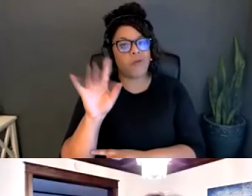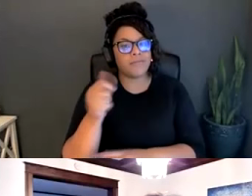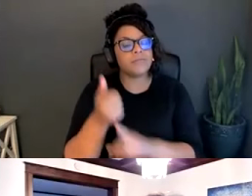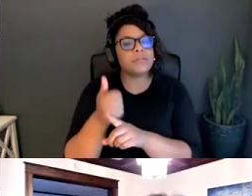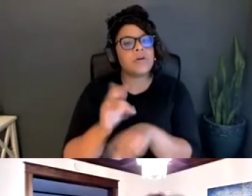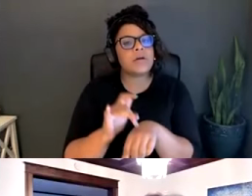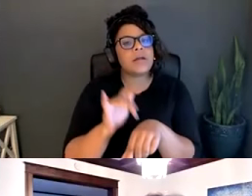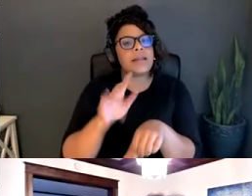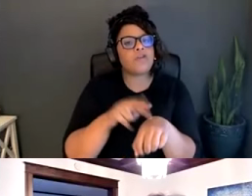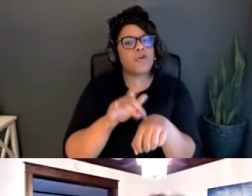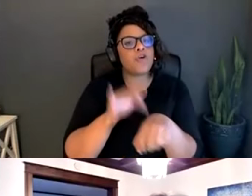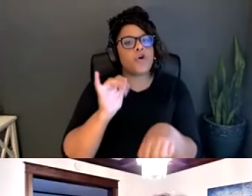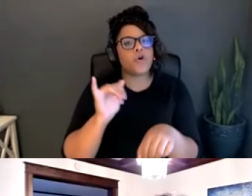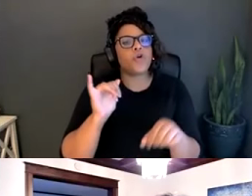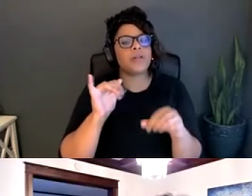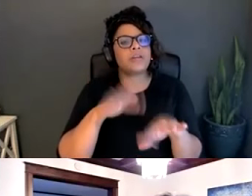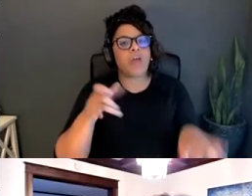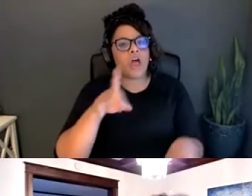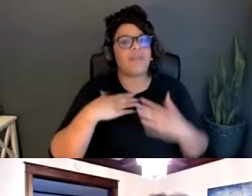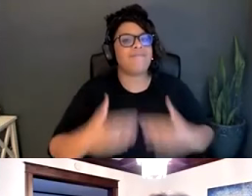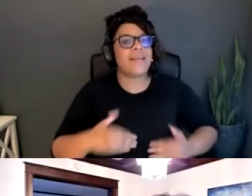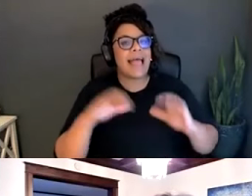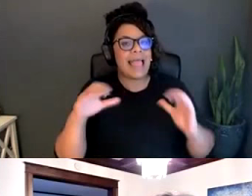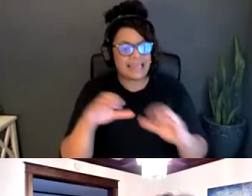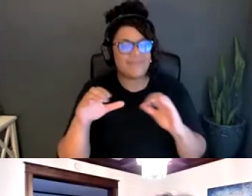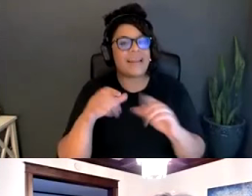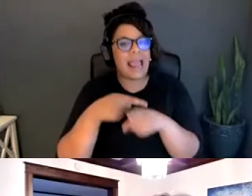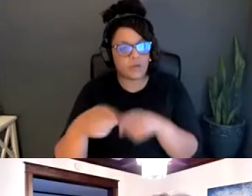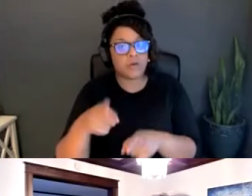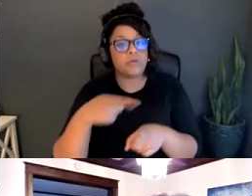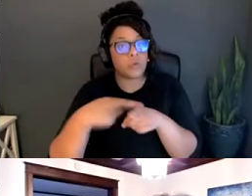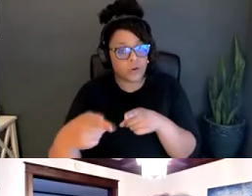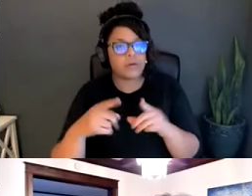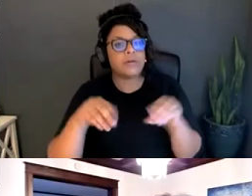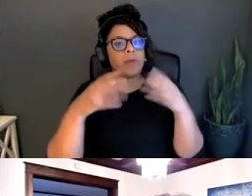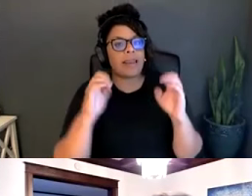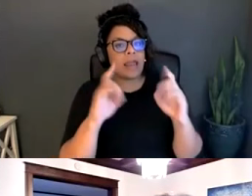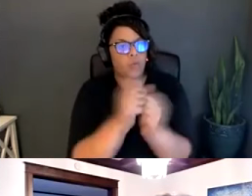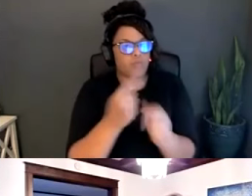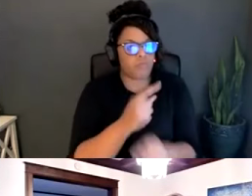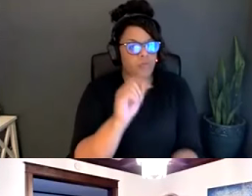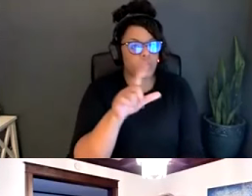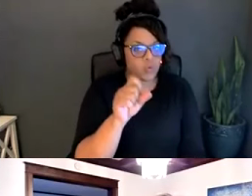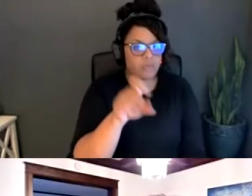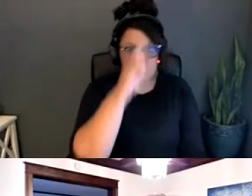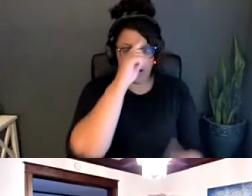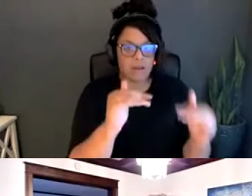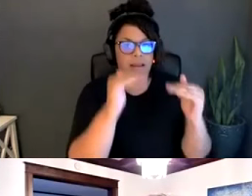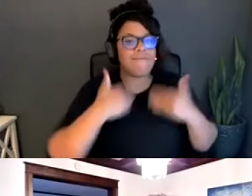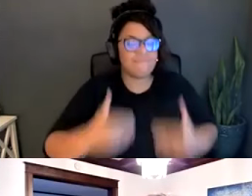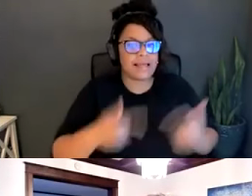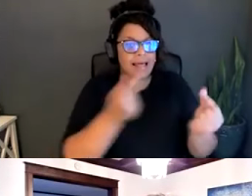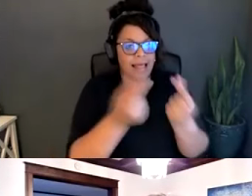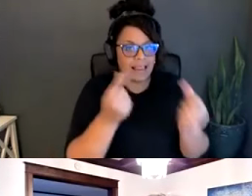childhood physical activity expert. Diane works in specializing in providing educators with the tools they need to advance physical